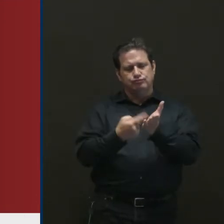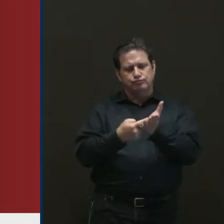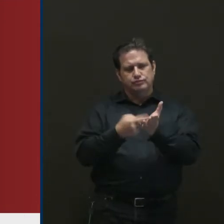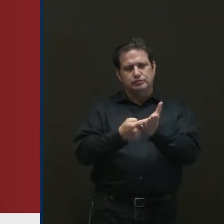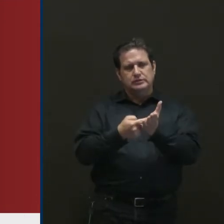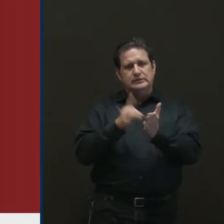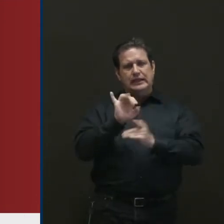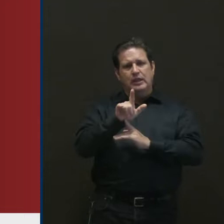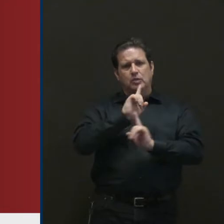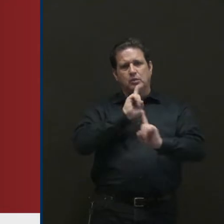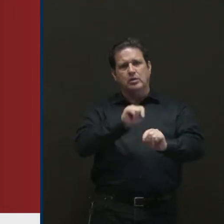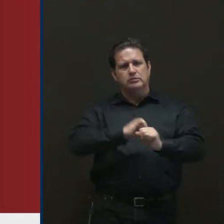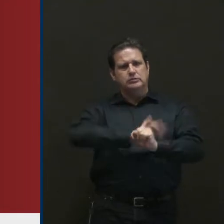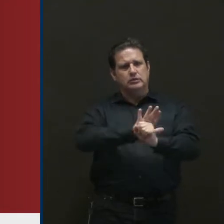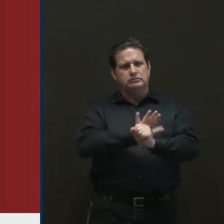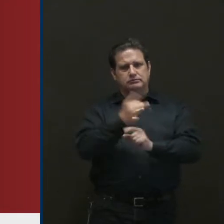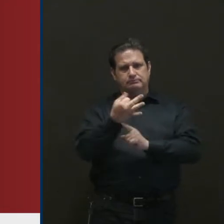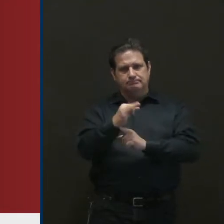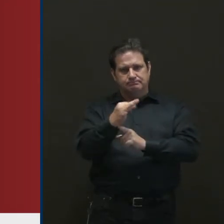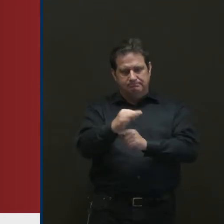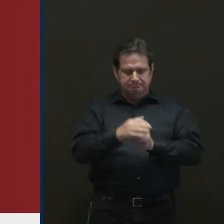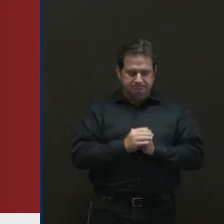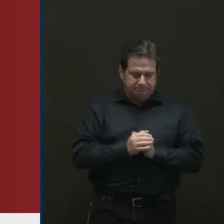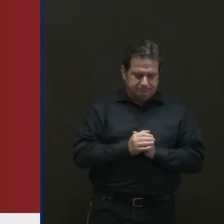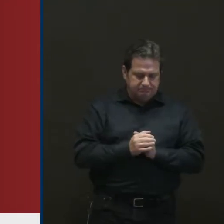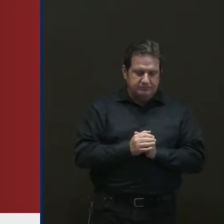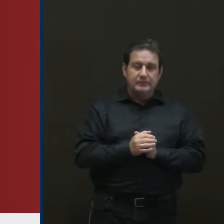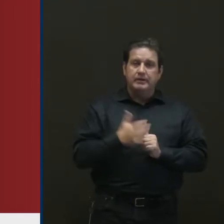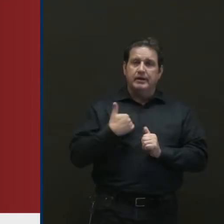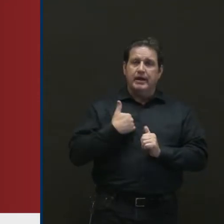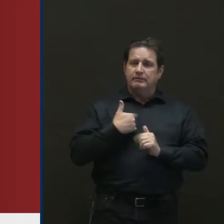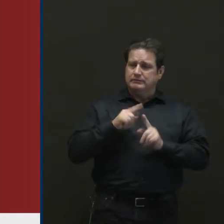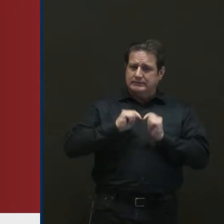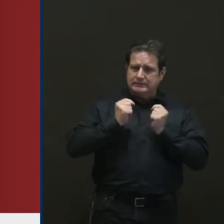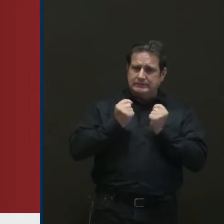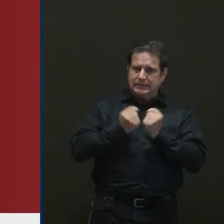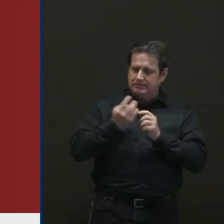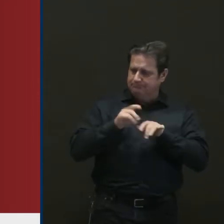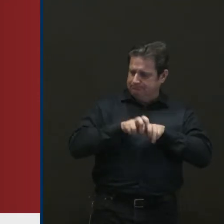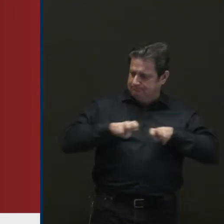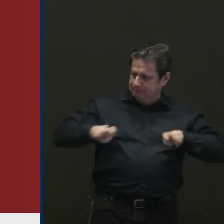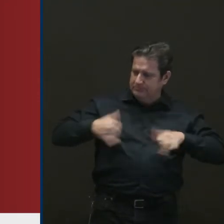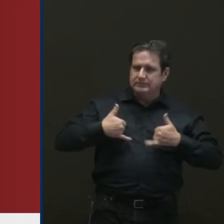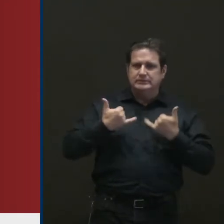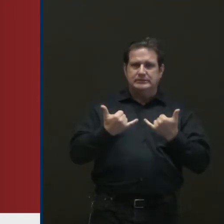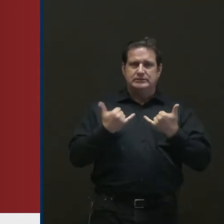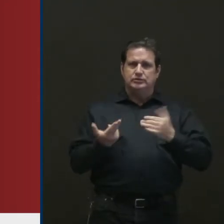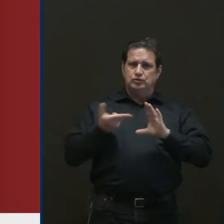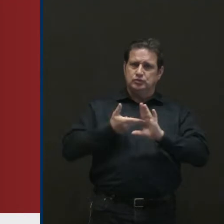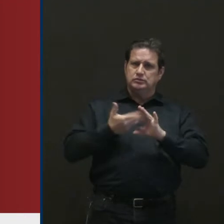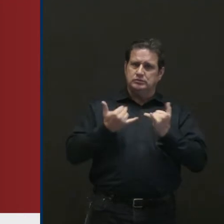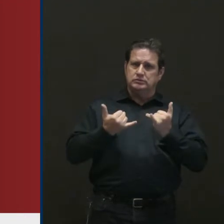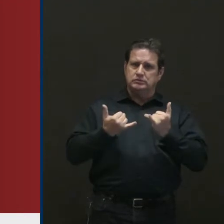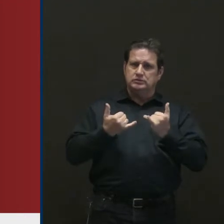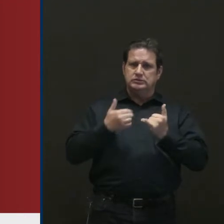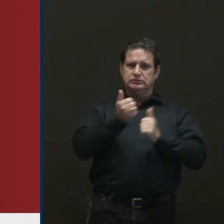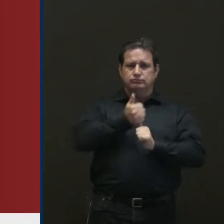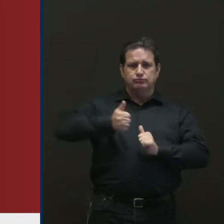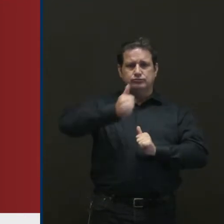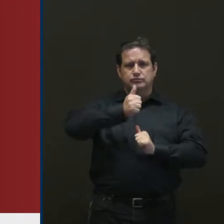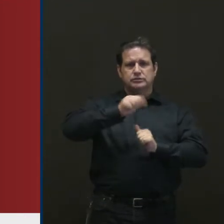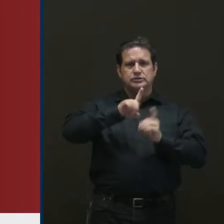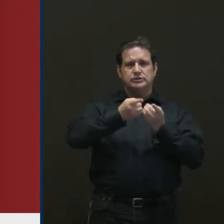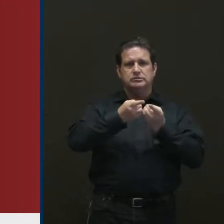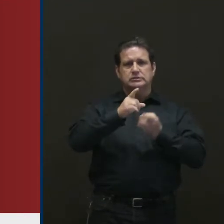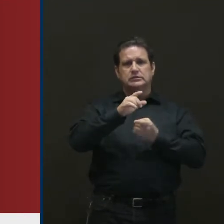Delaware's response to COVID-19. We have a whole team for you today. Joining me is the Secretary of the